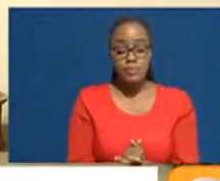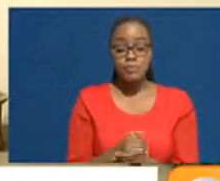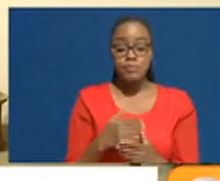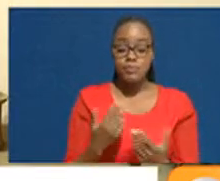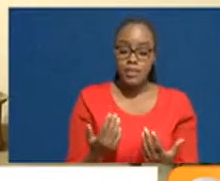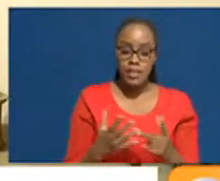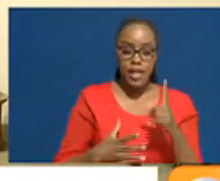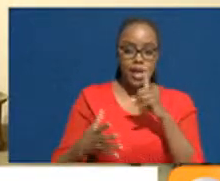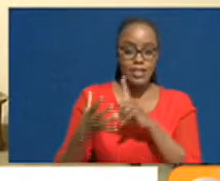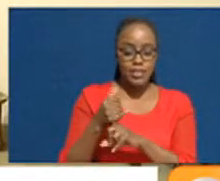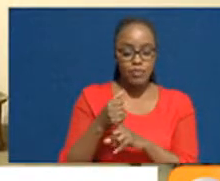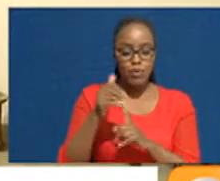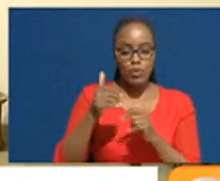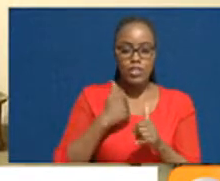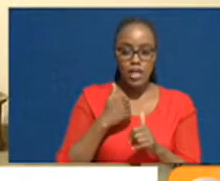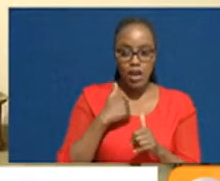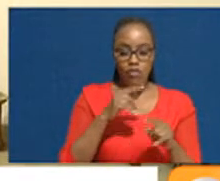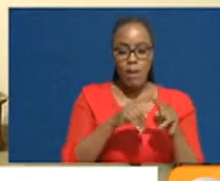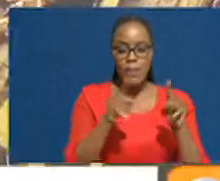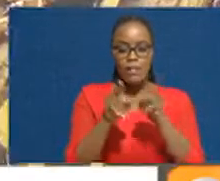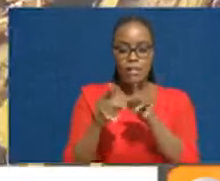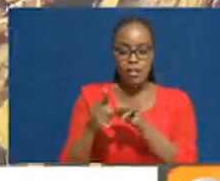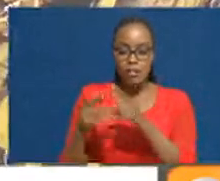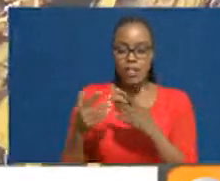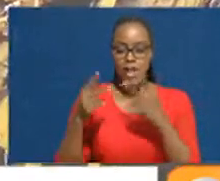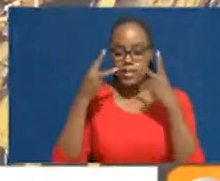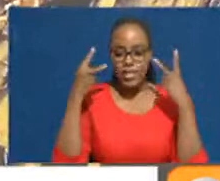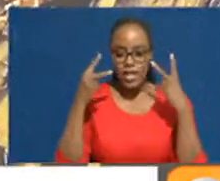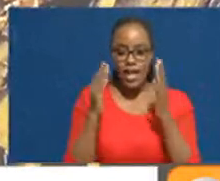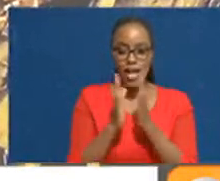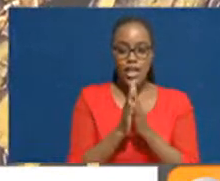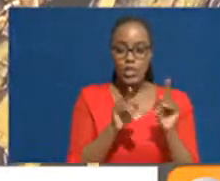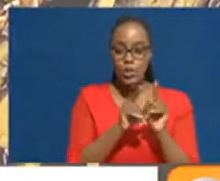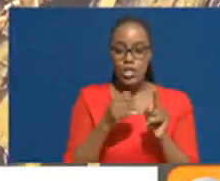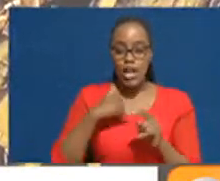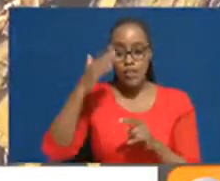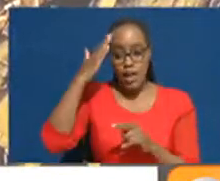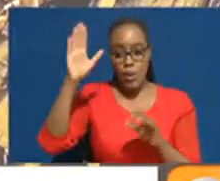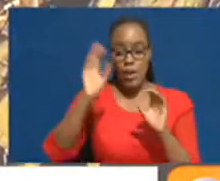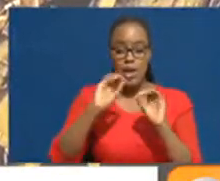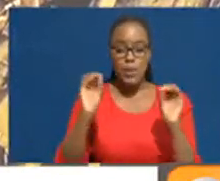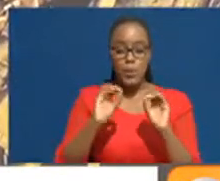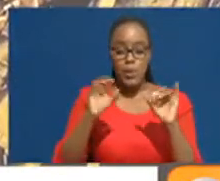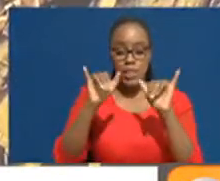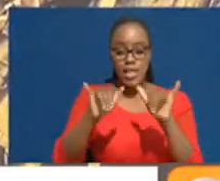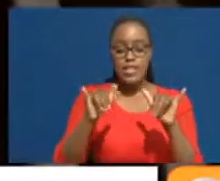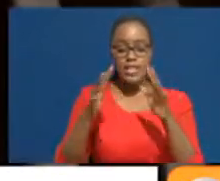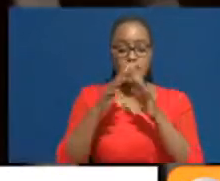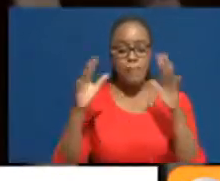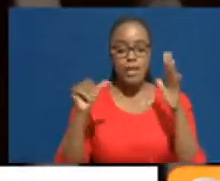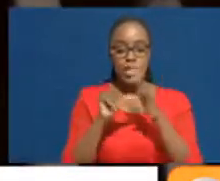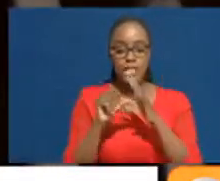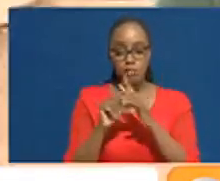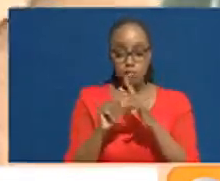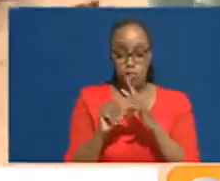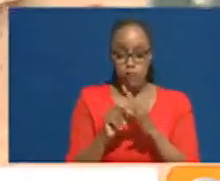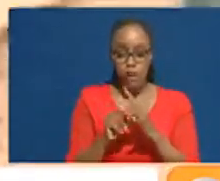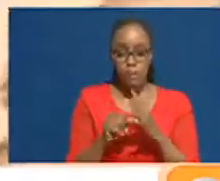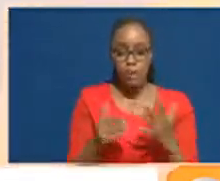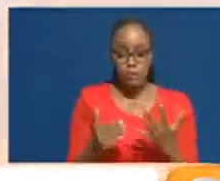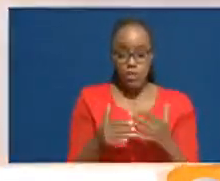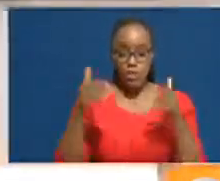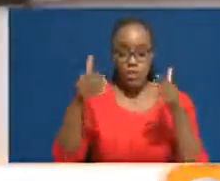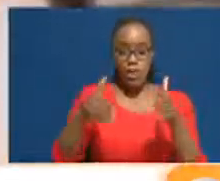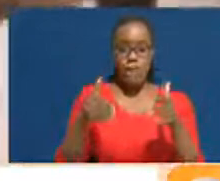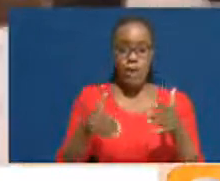the gains, however, the mutating nature of terror and the lack of awareness remains the biggest impediment to their